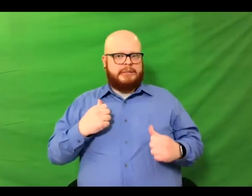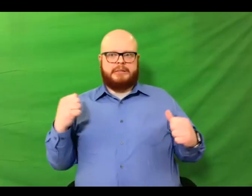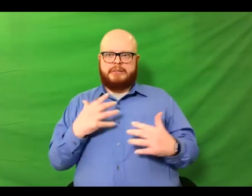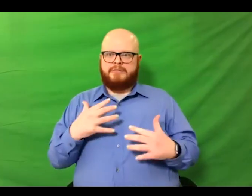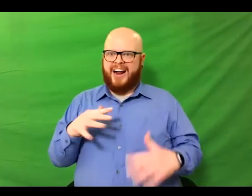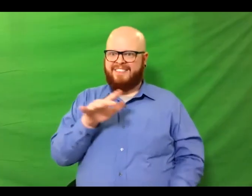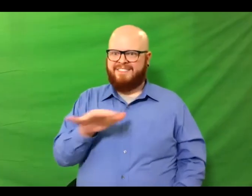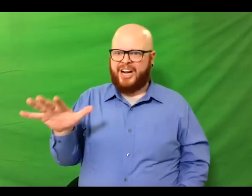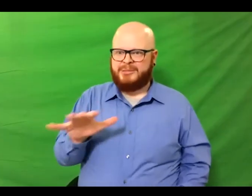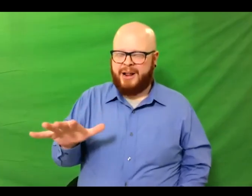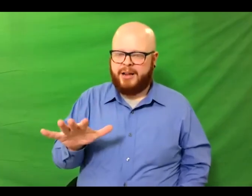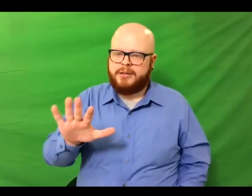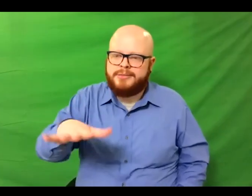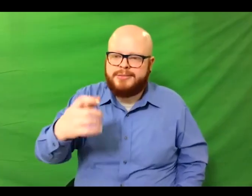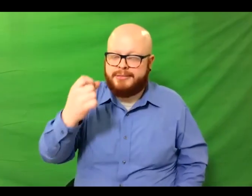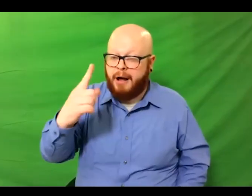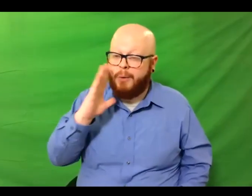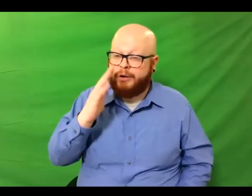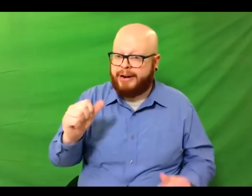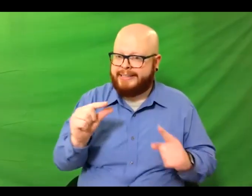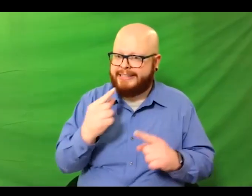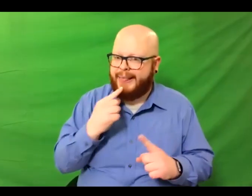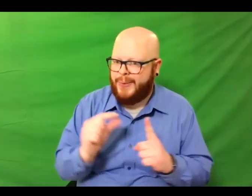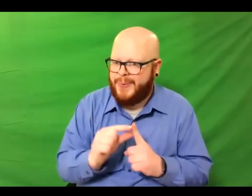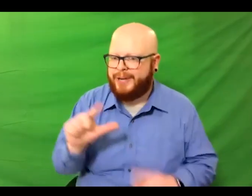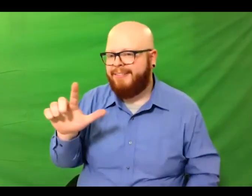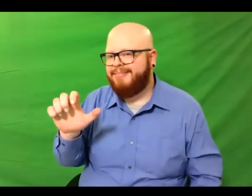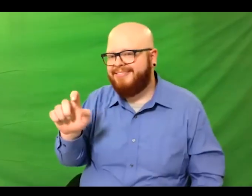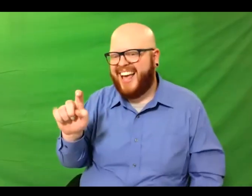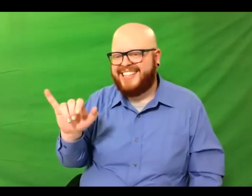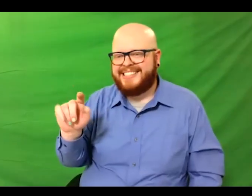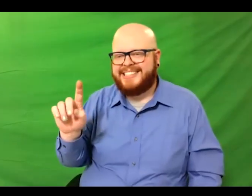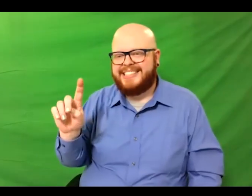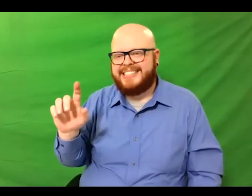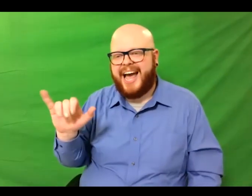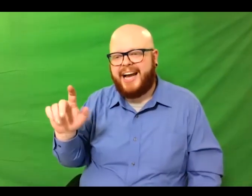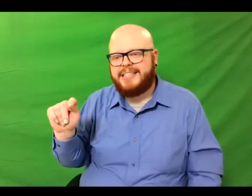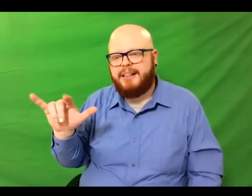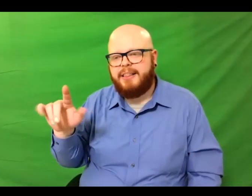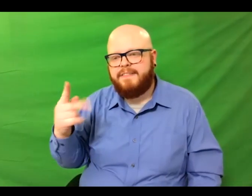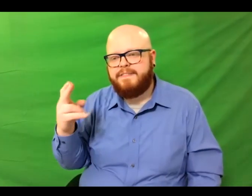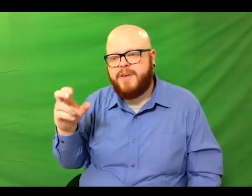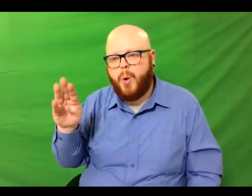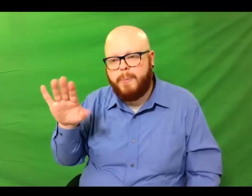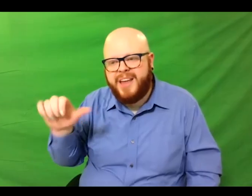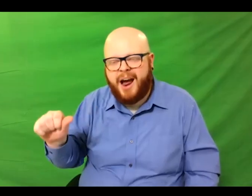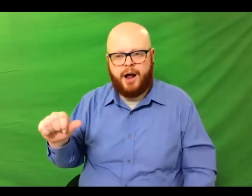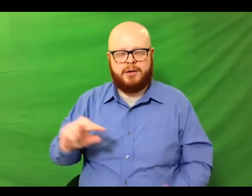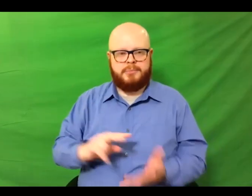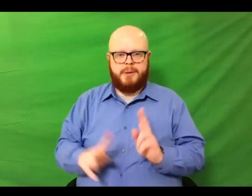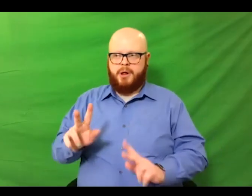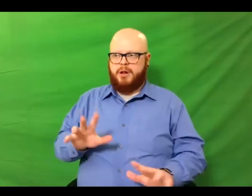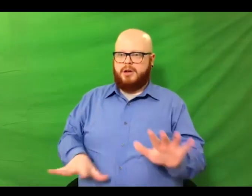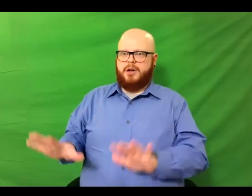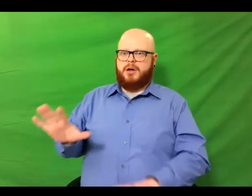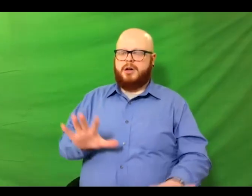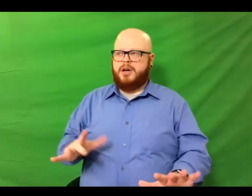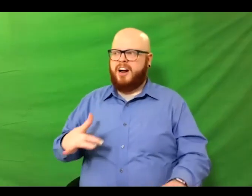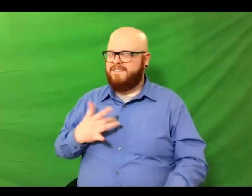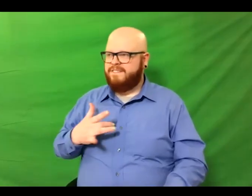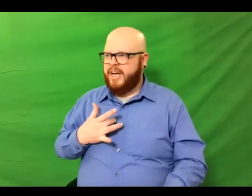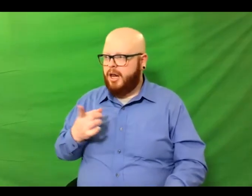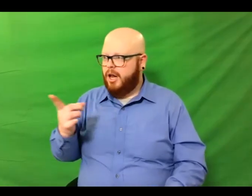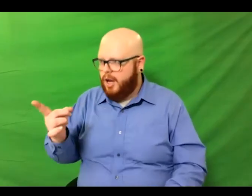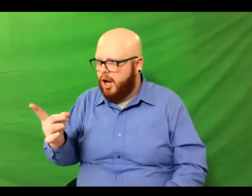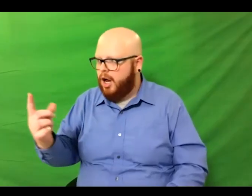this, lectidactyl phobia, impacting the use and exposure of fingerspelling and finger reading. Many of us kind of feel like a deer in headlight when